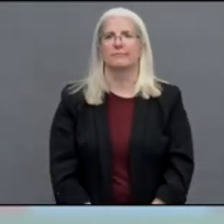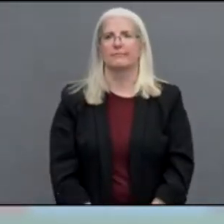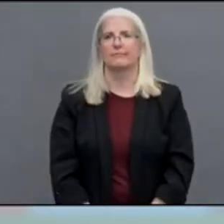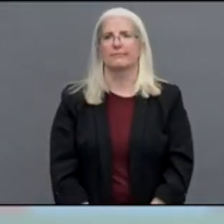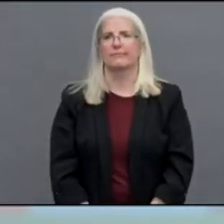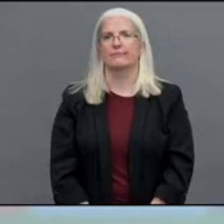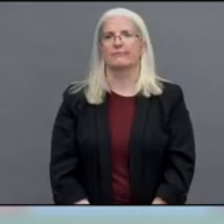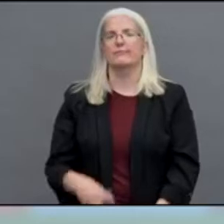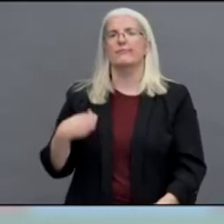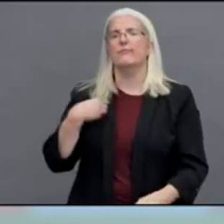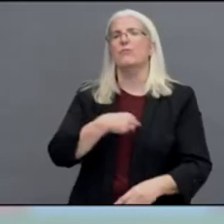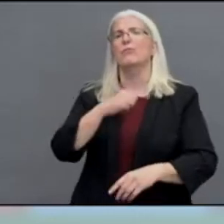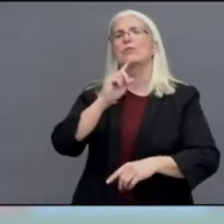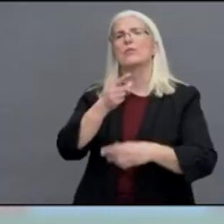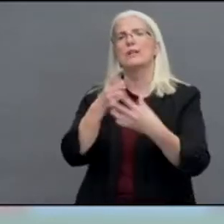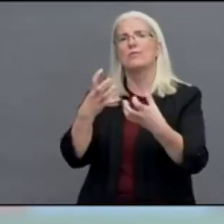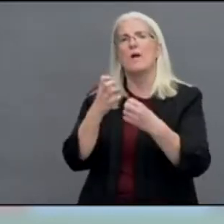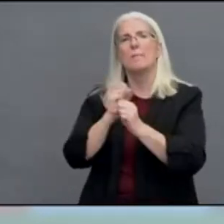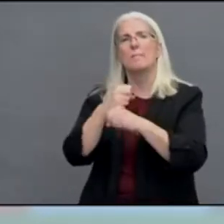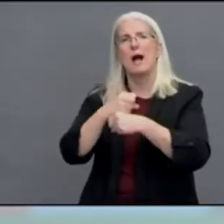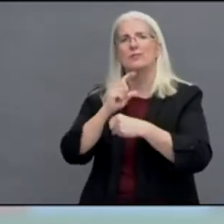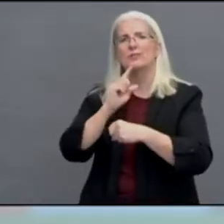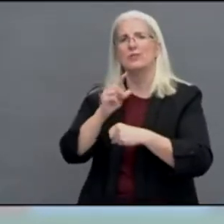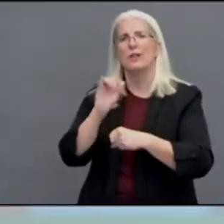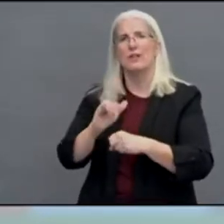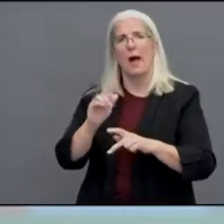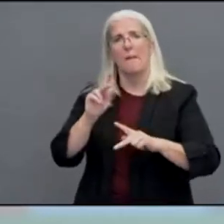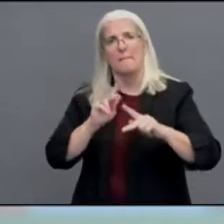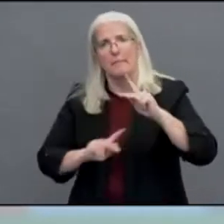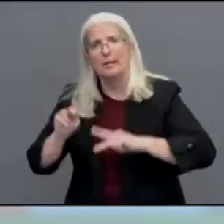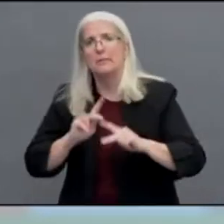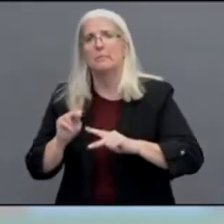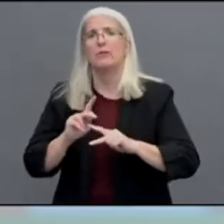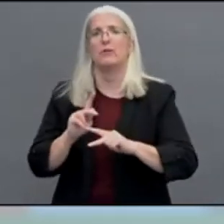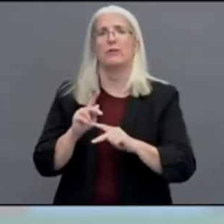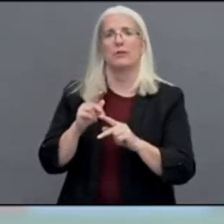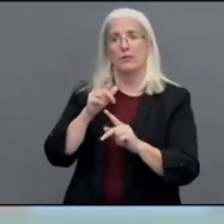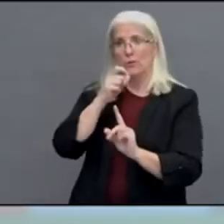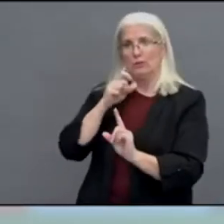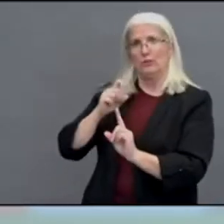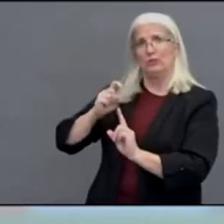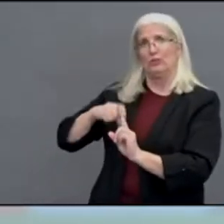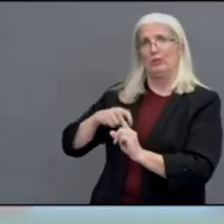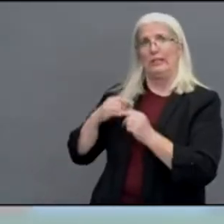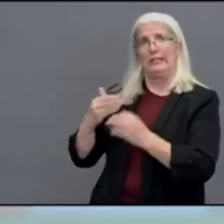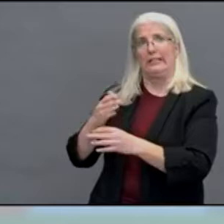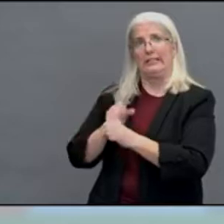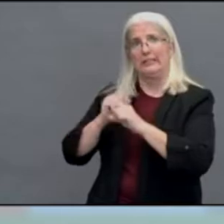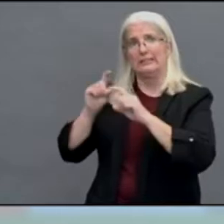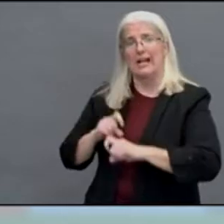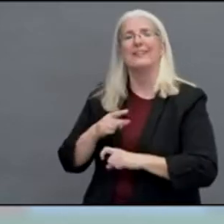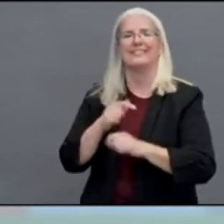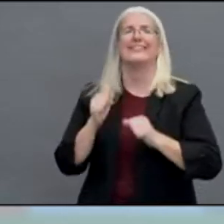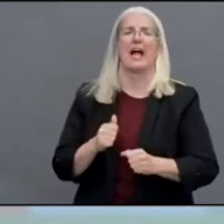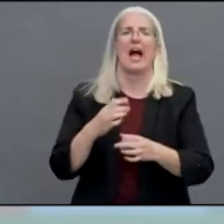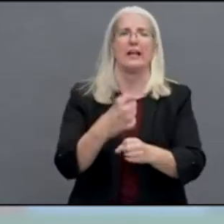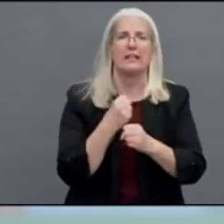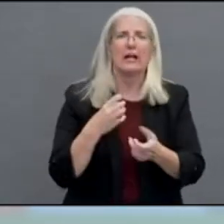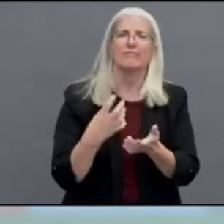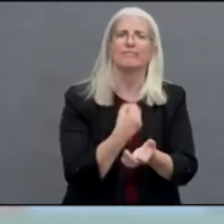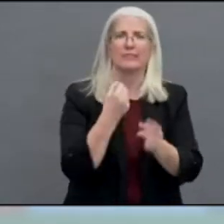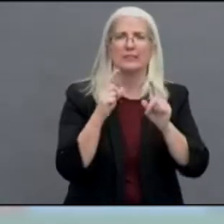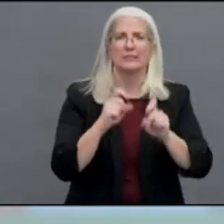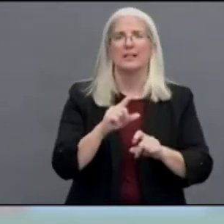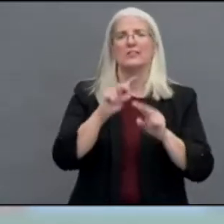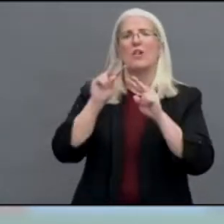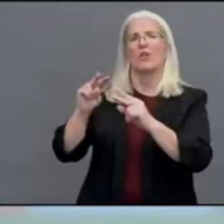want to make sure that individuals that should be getting tested are accessing our websites and maximize. We have a big